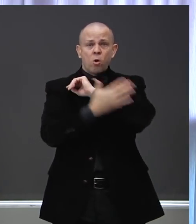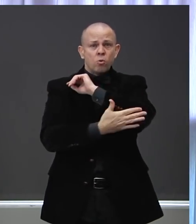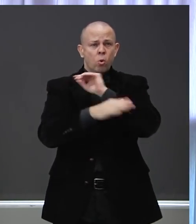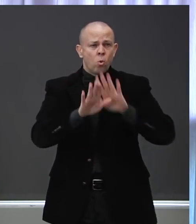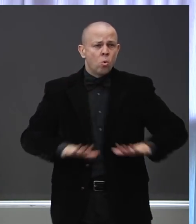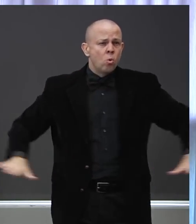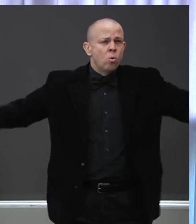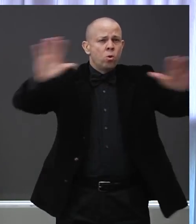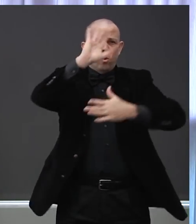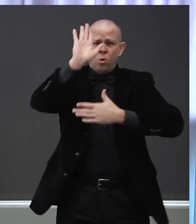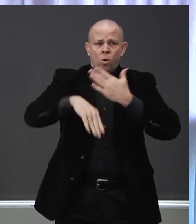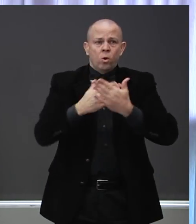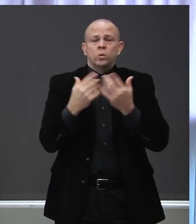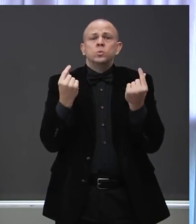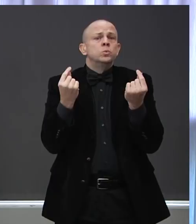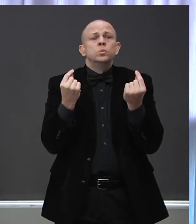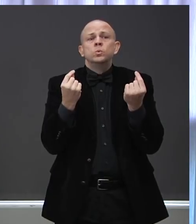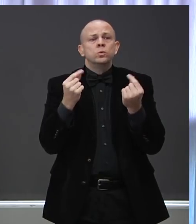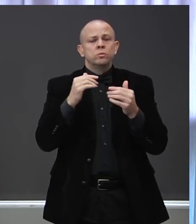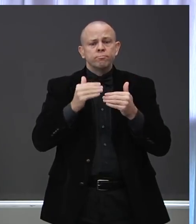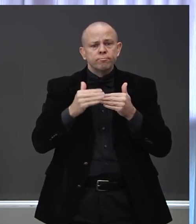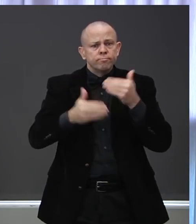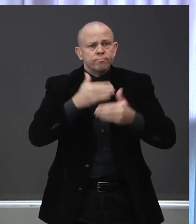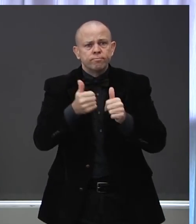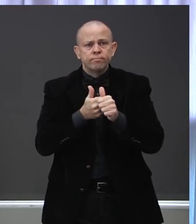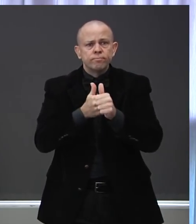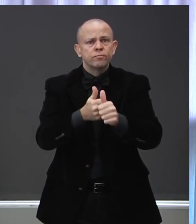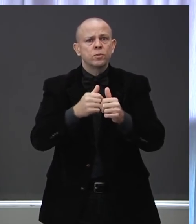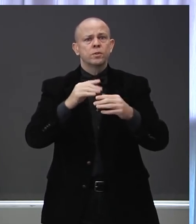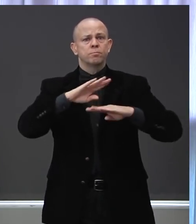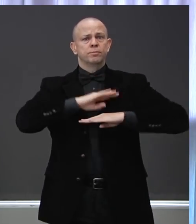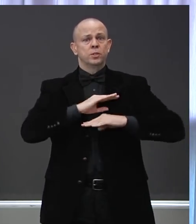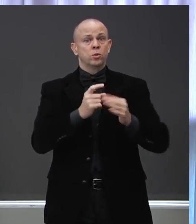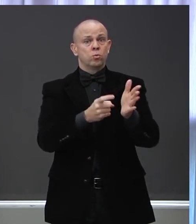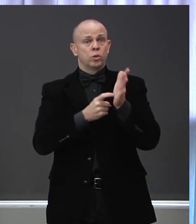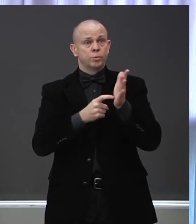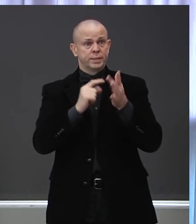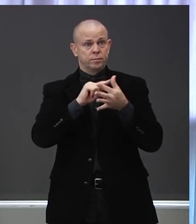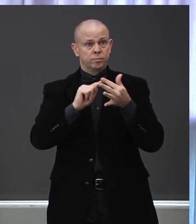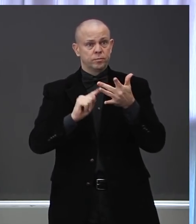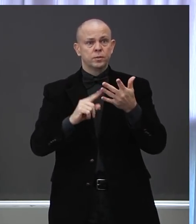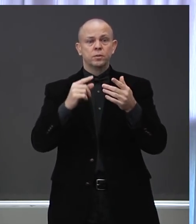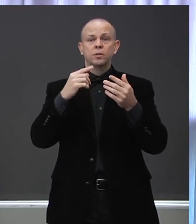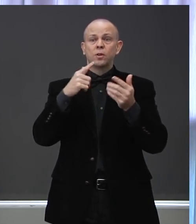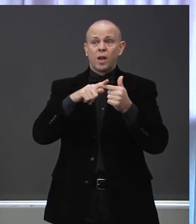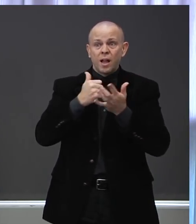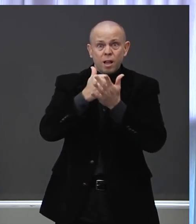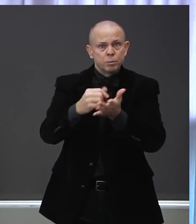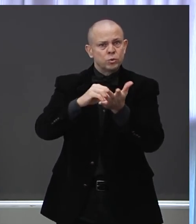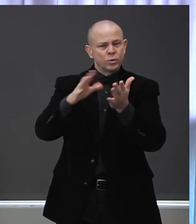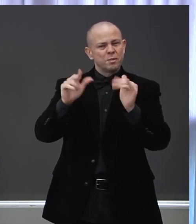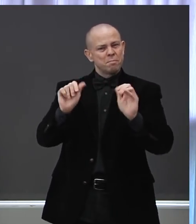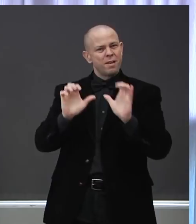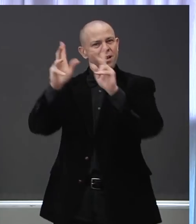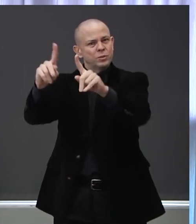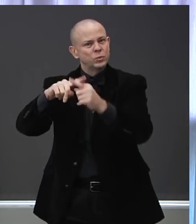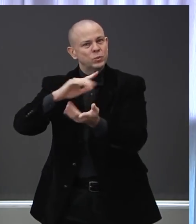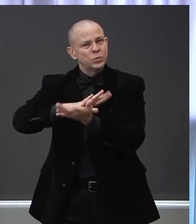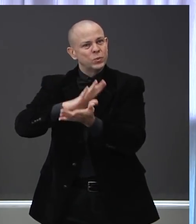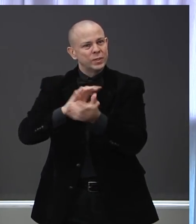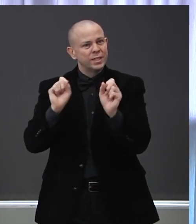steps needed to meet these new metrics and allow our students to return to in-person instruction by wearing face